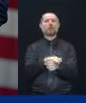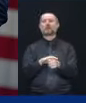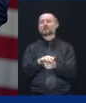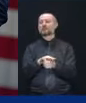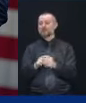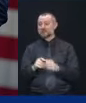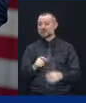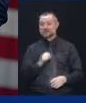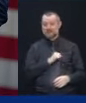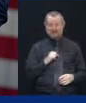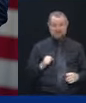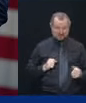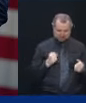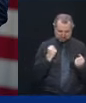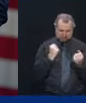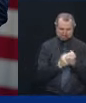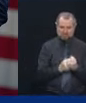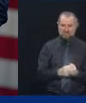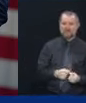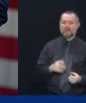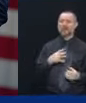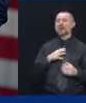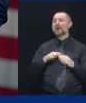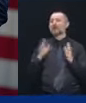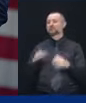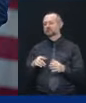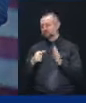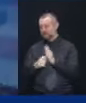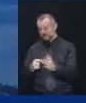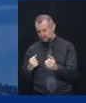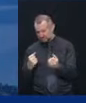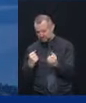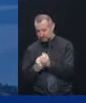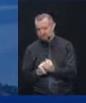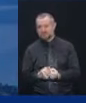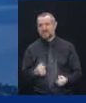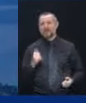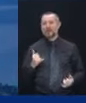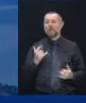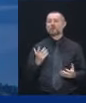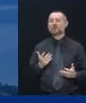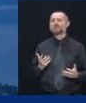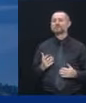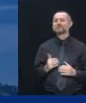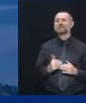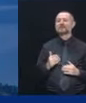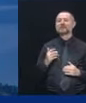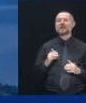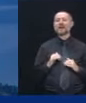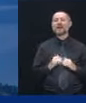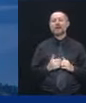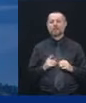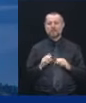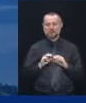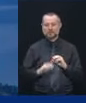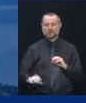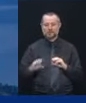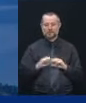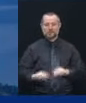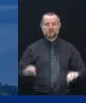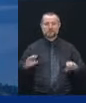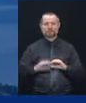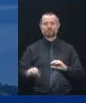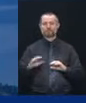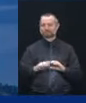agreed. Now the question is going to be the fairness in the distribution of the $350 billion. And our